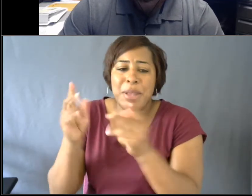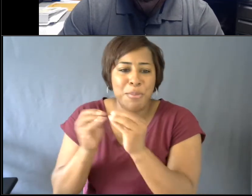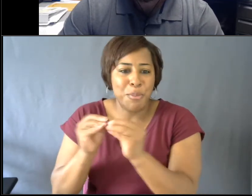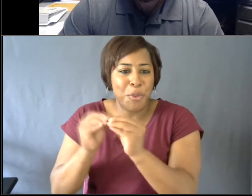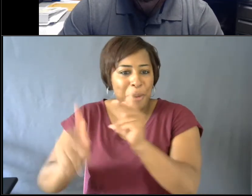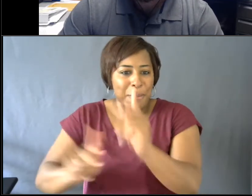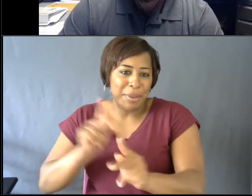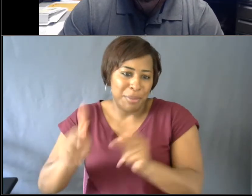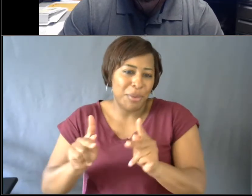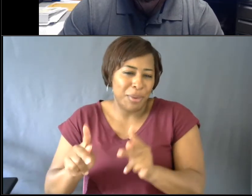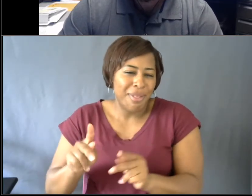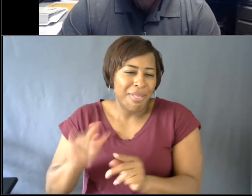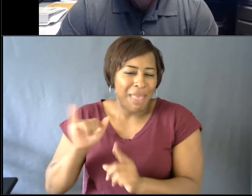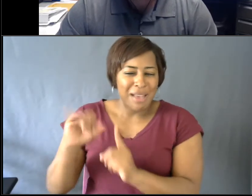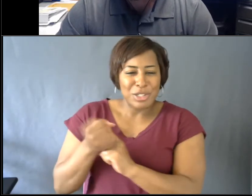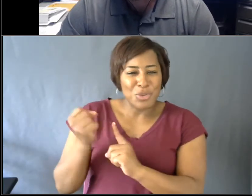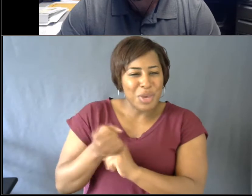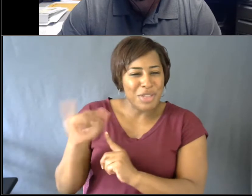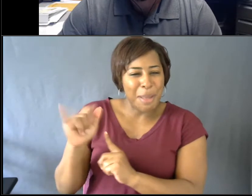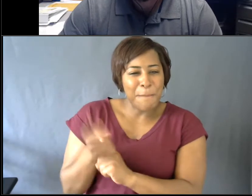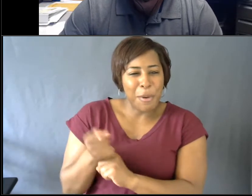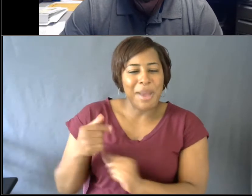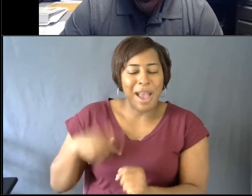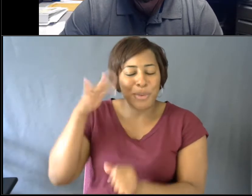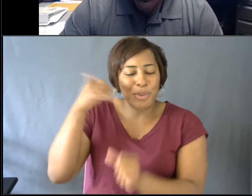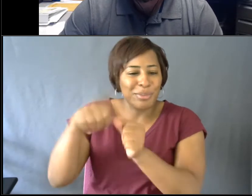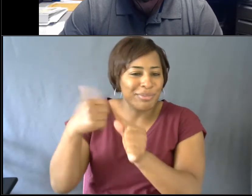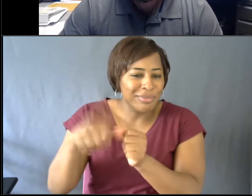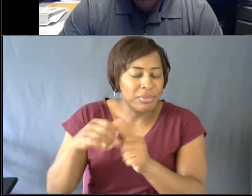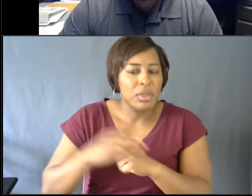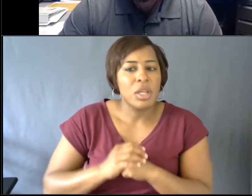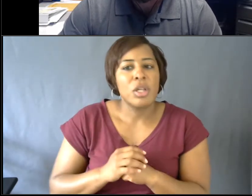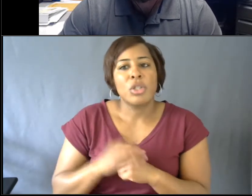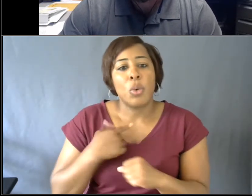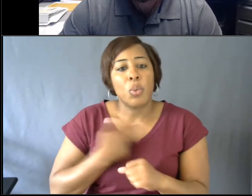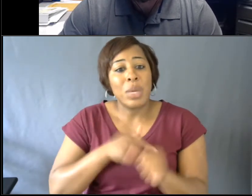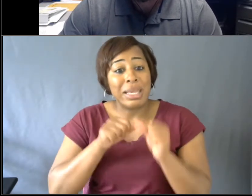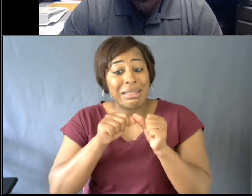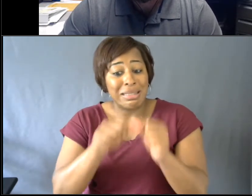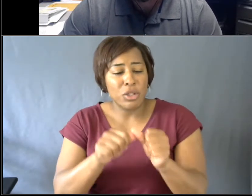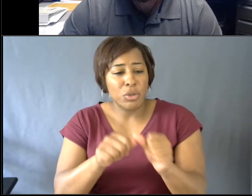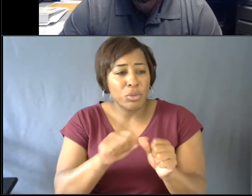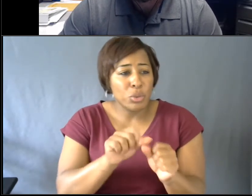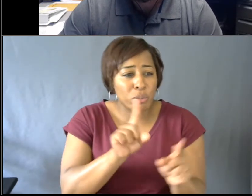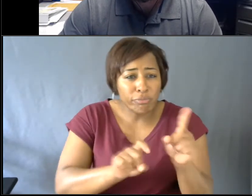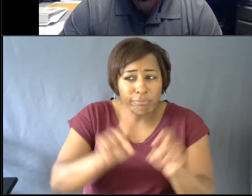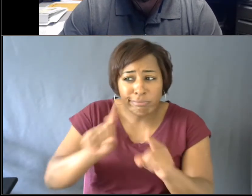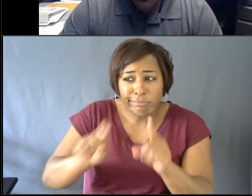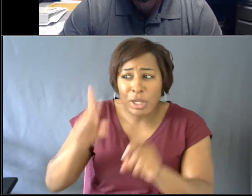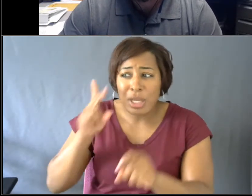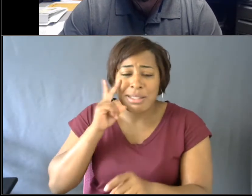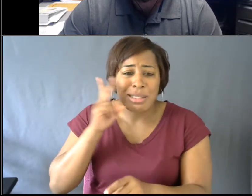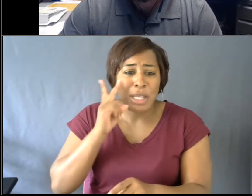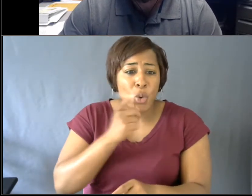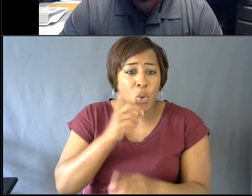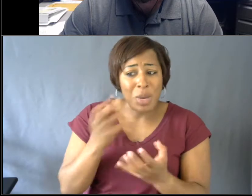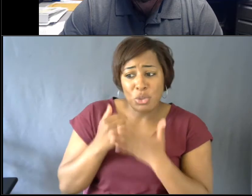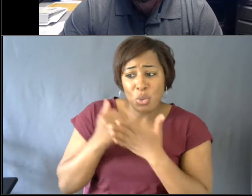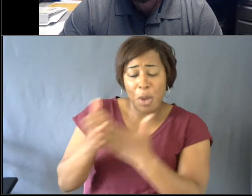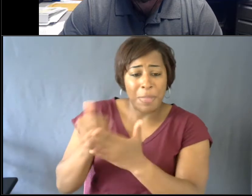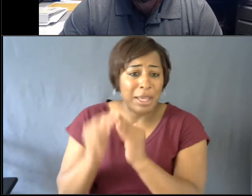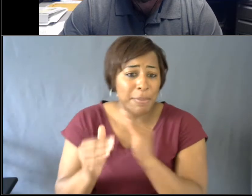we worked on finding other interests throughout the Weather Service of who else wants to help this community. And we kind of formed